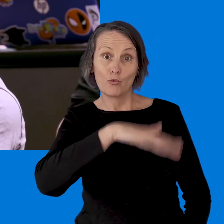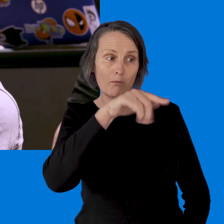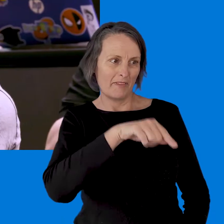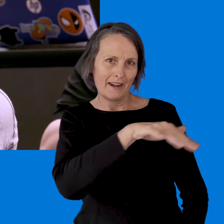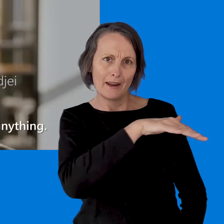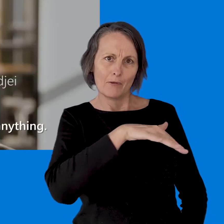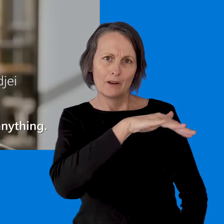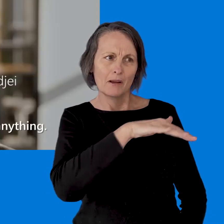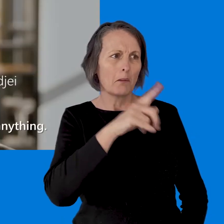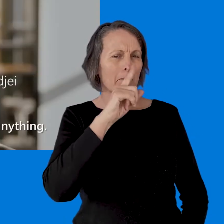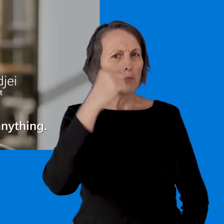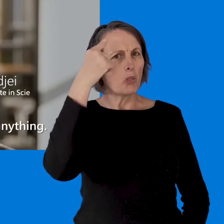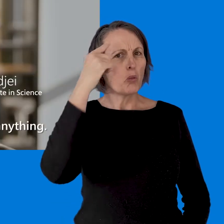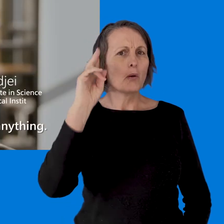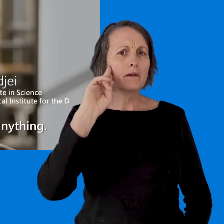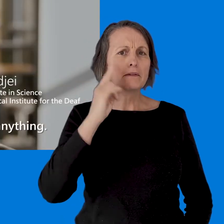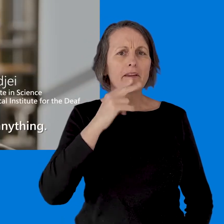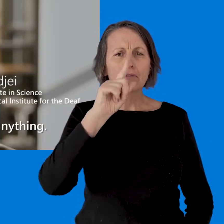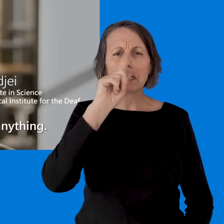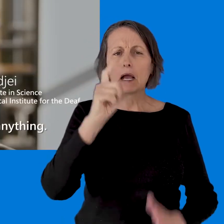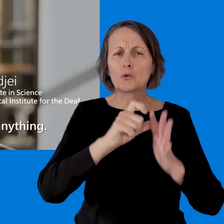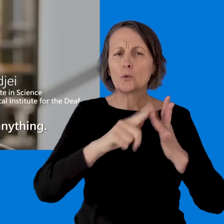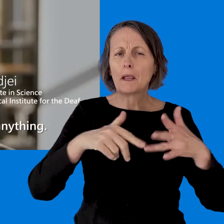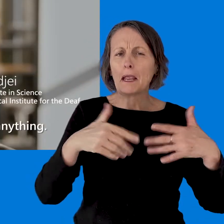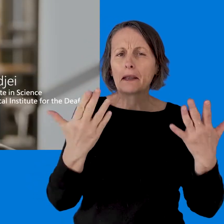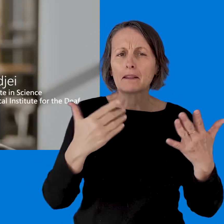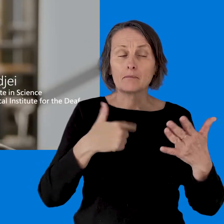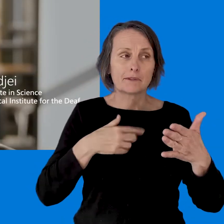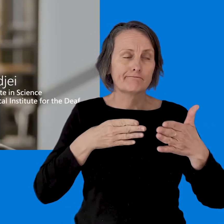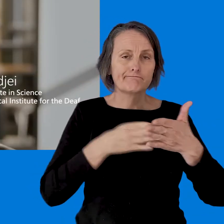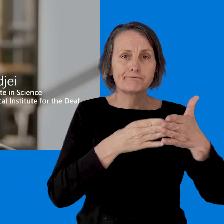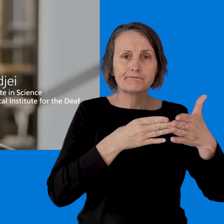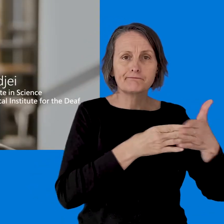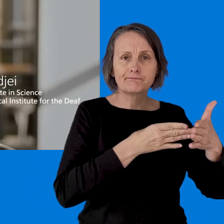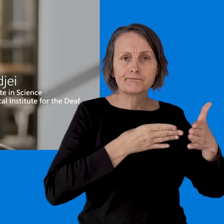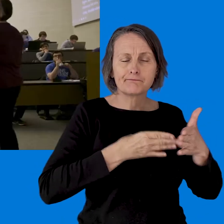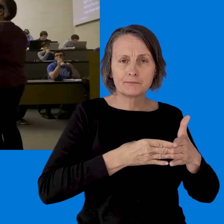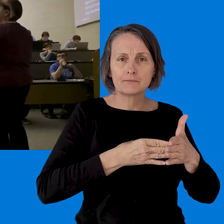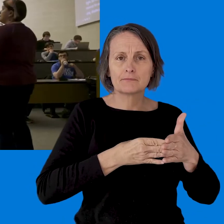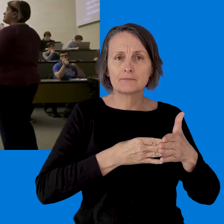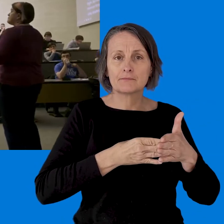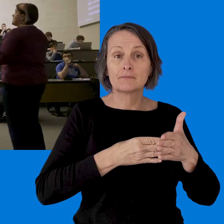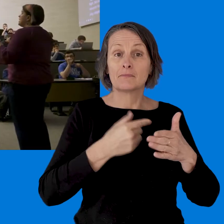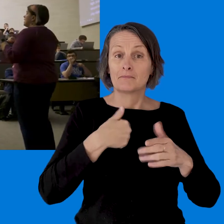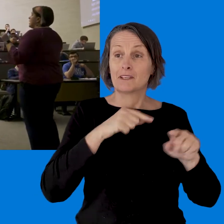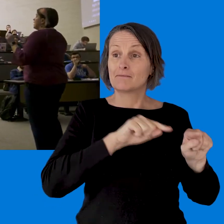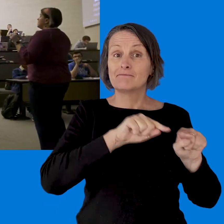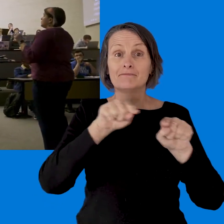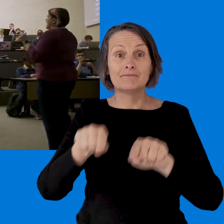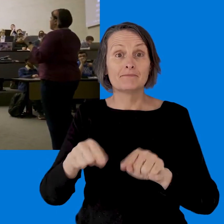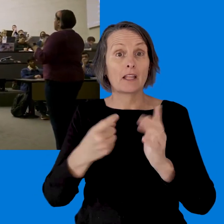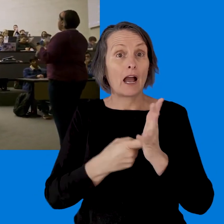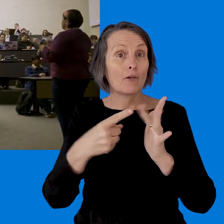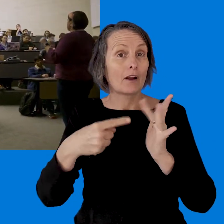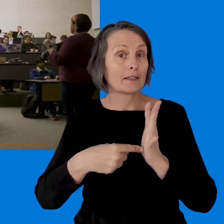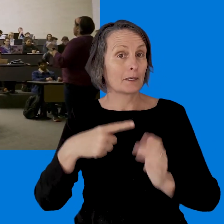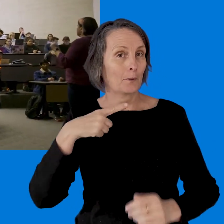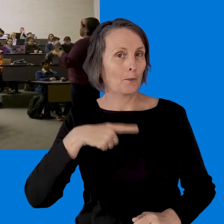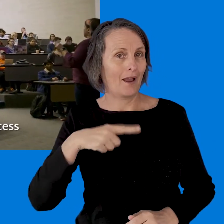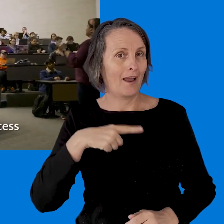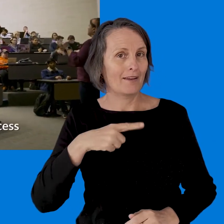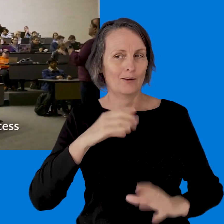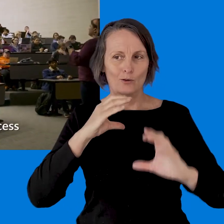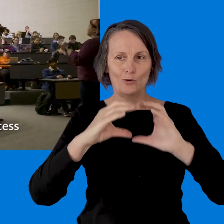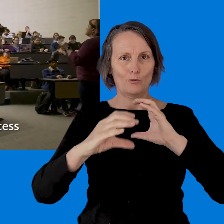Where I lived, they believe that deaf people can't do anything, so it was very, very difficult. I came to